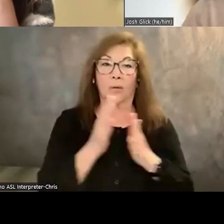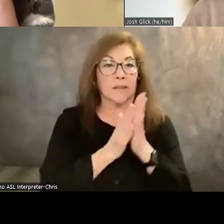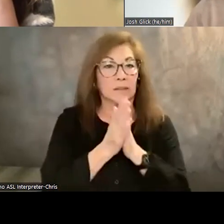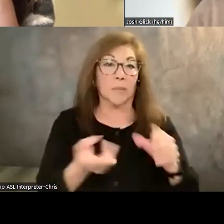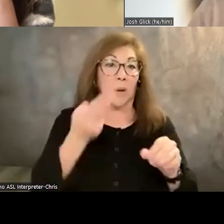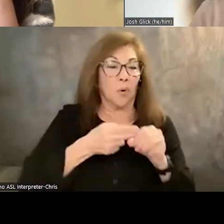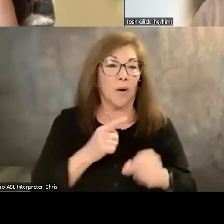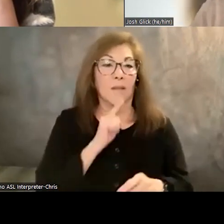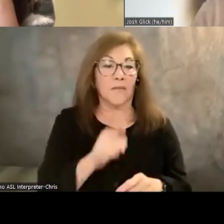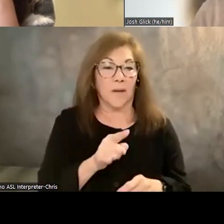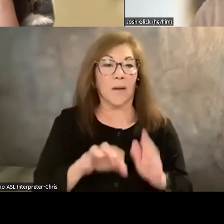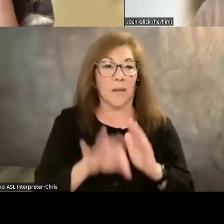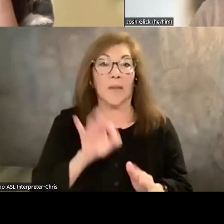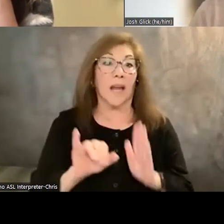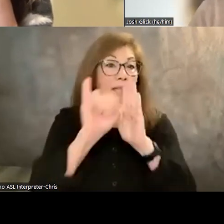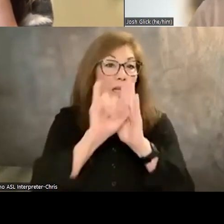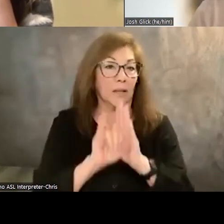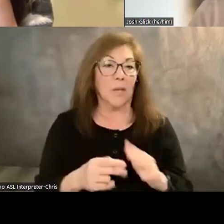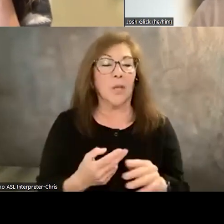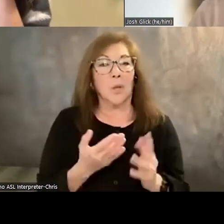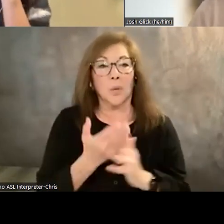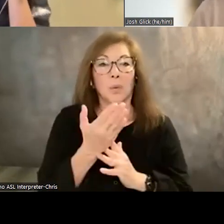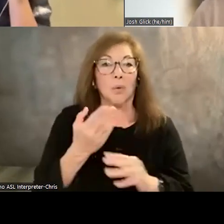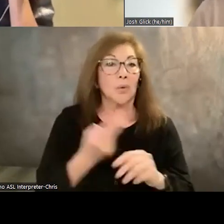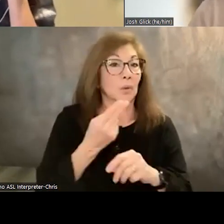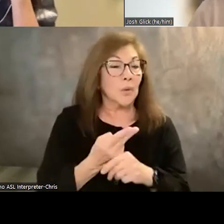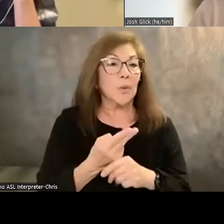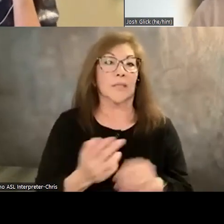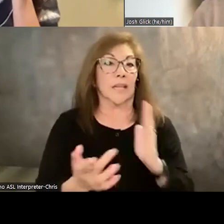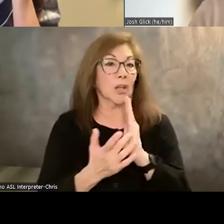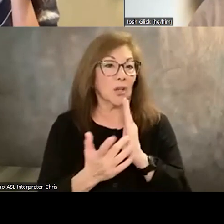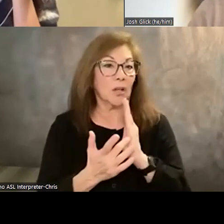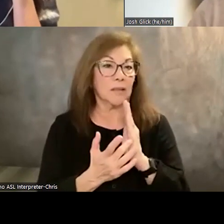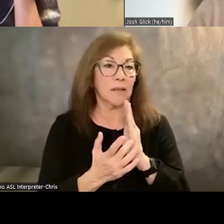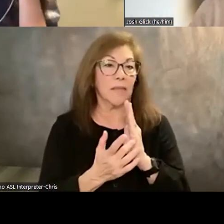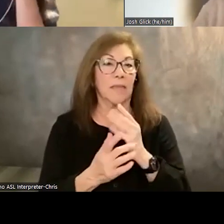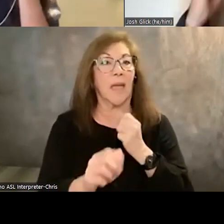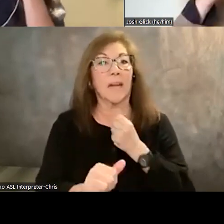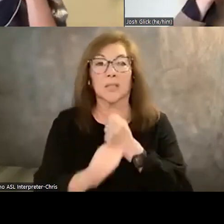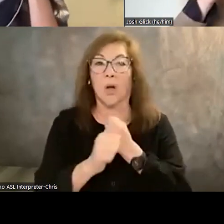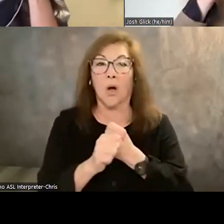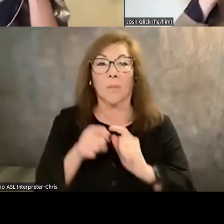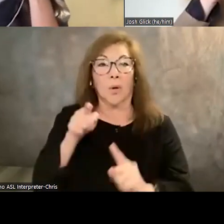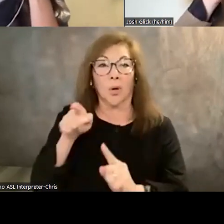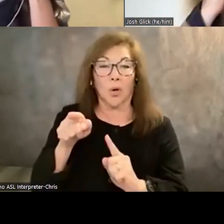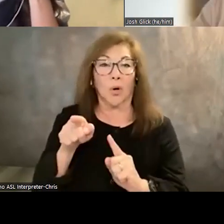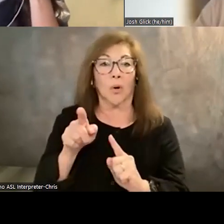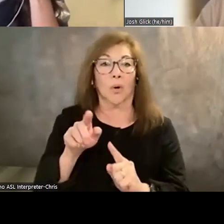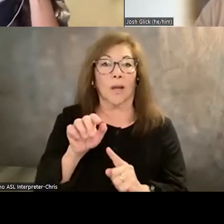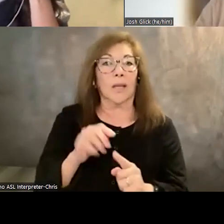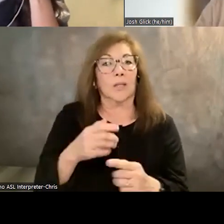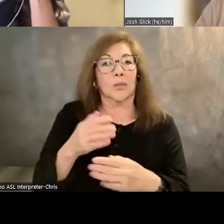of reclamation of identity through being able to use this technology that has harmed her in order to share her